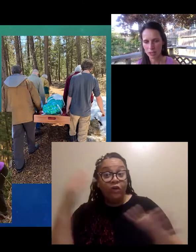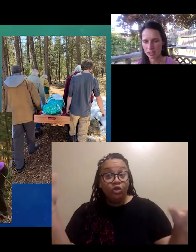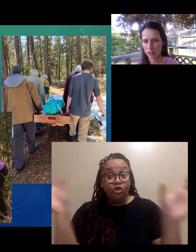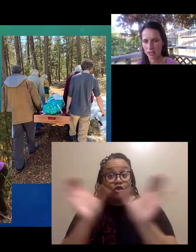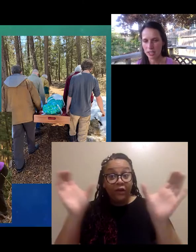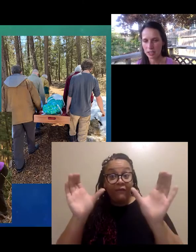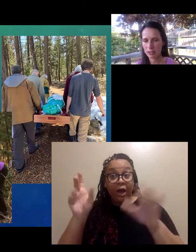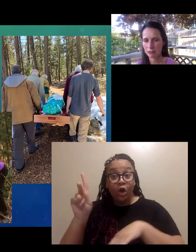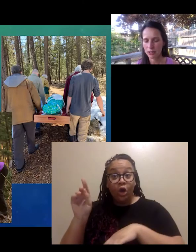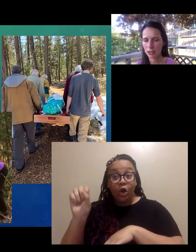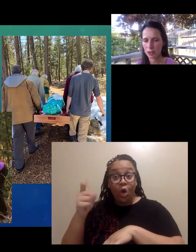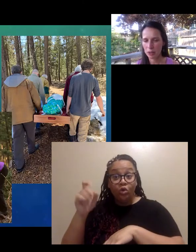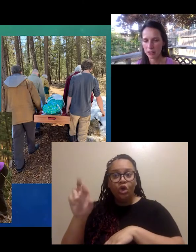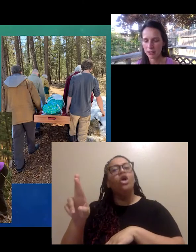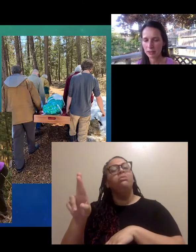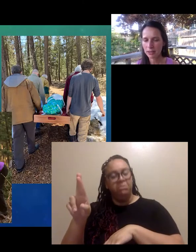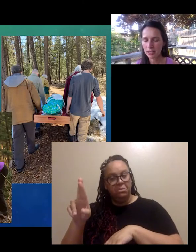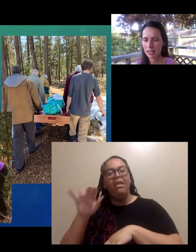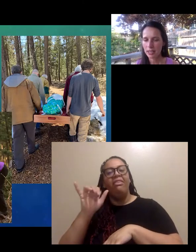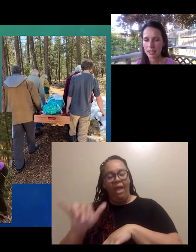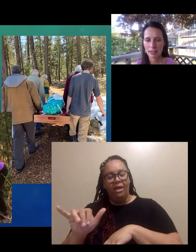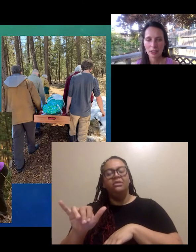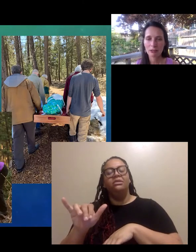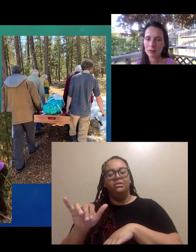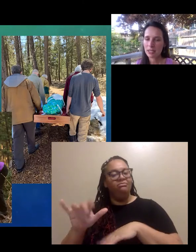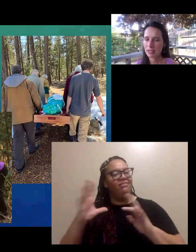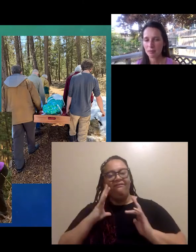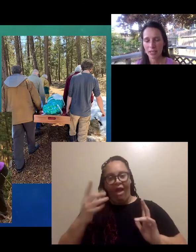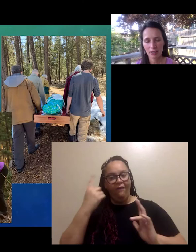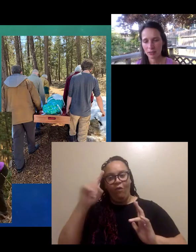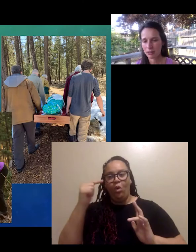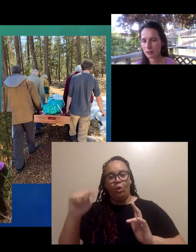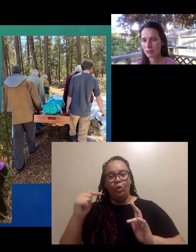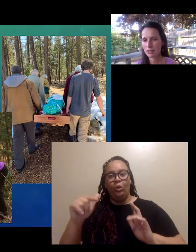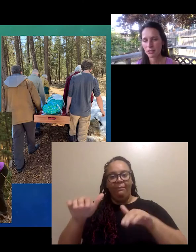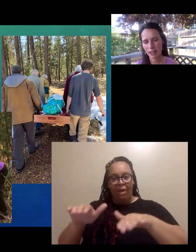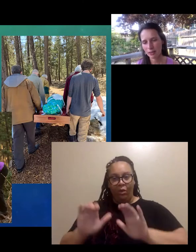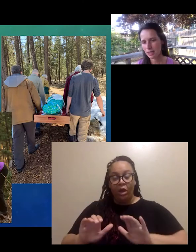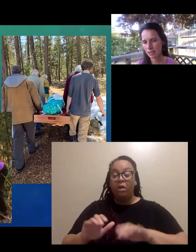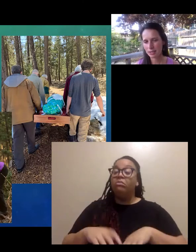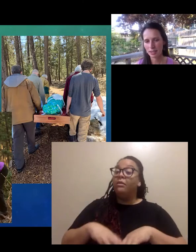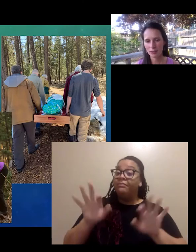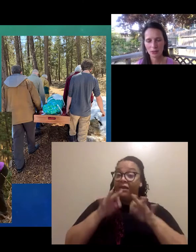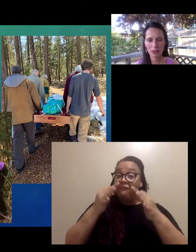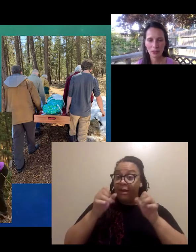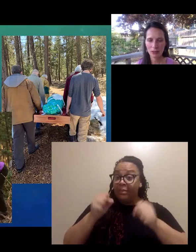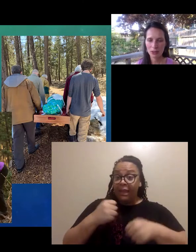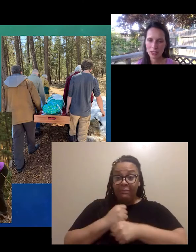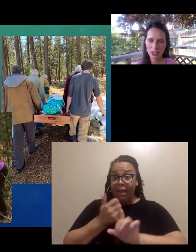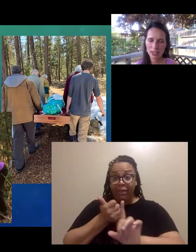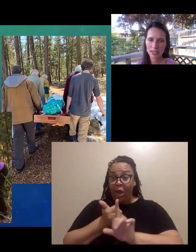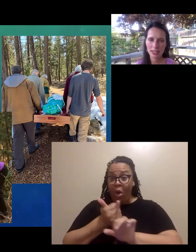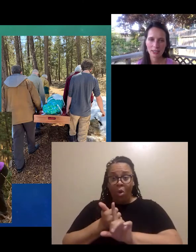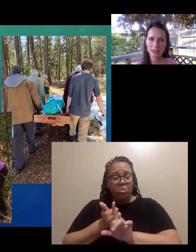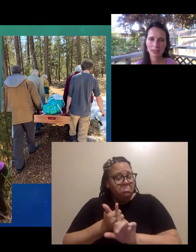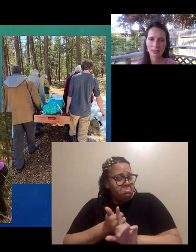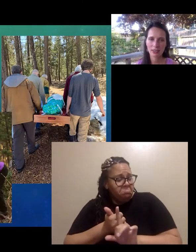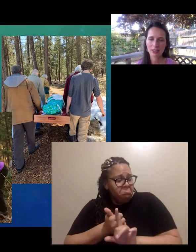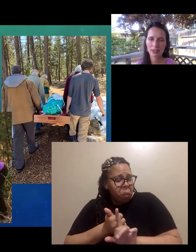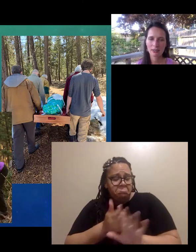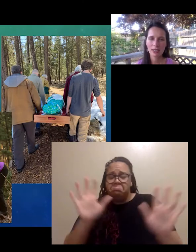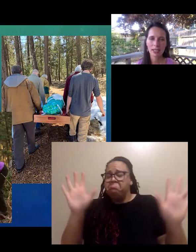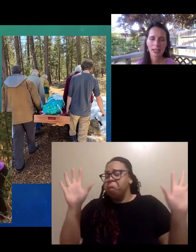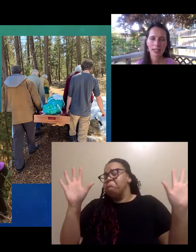also meets the criteria for green burial and, you families can make their own shrouds, like I said, or their own rigid containers